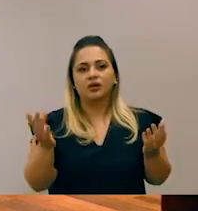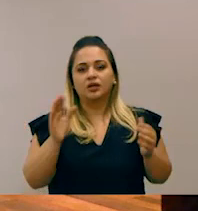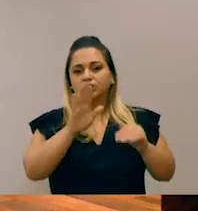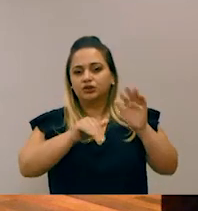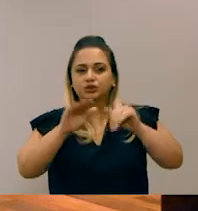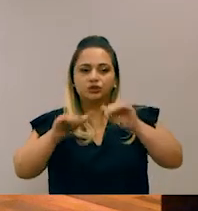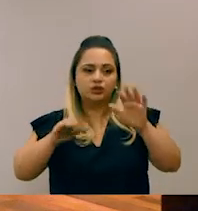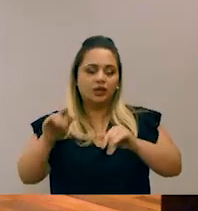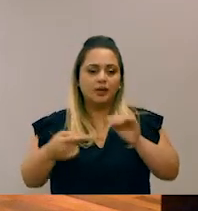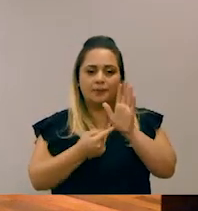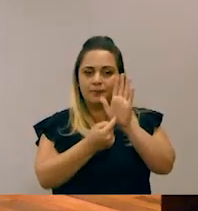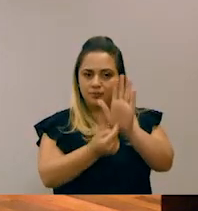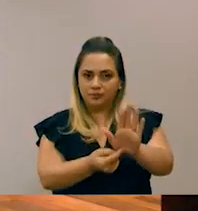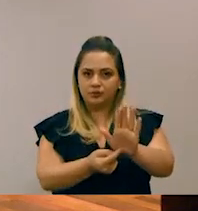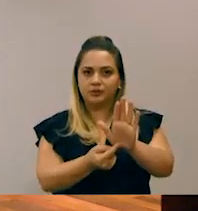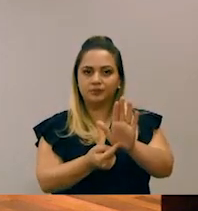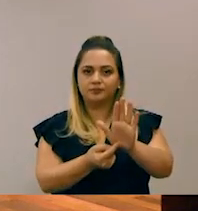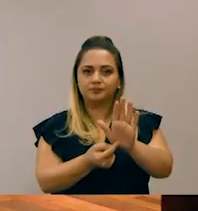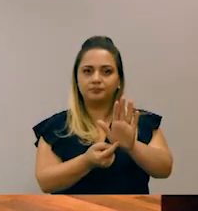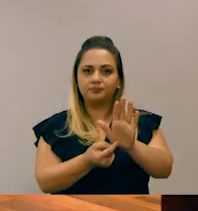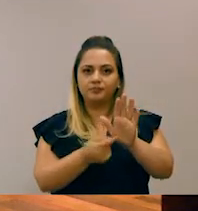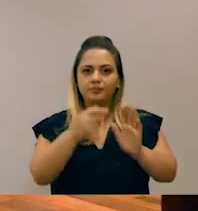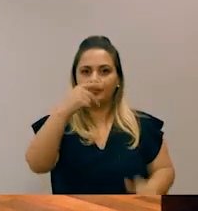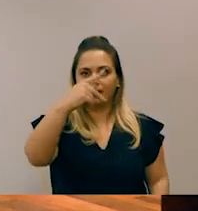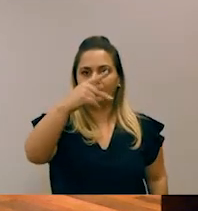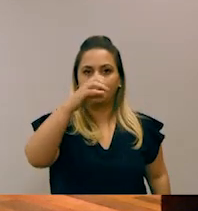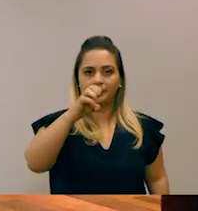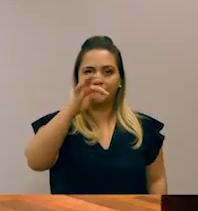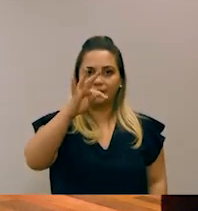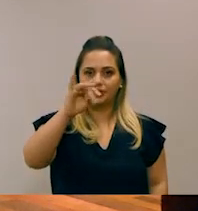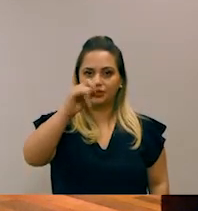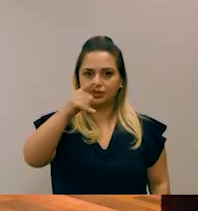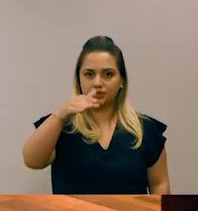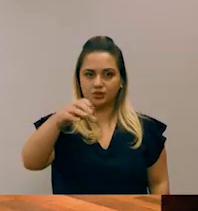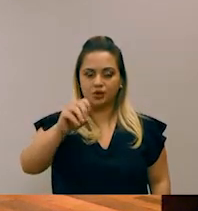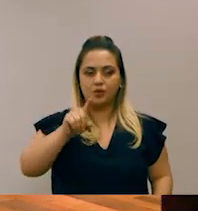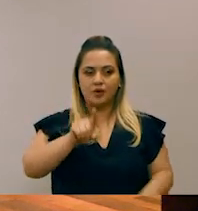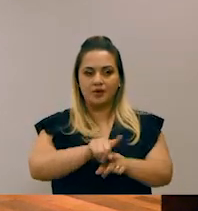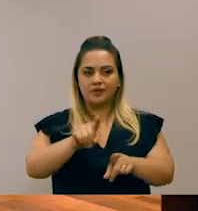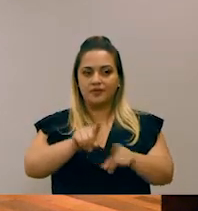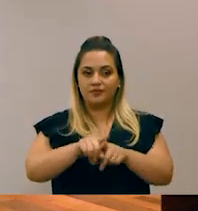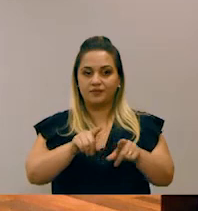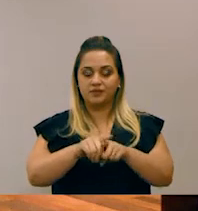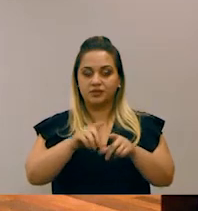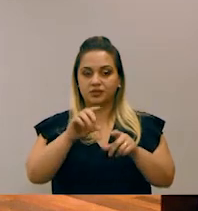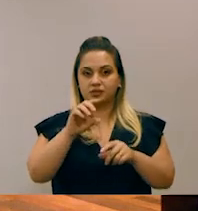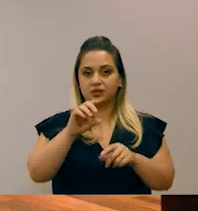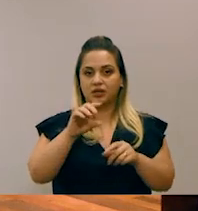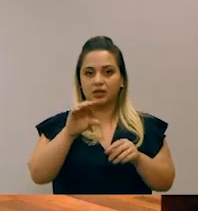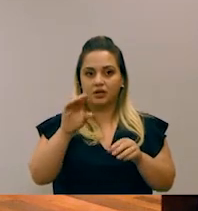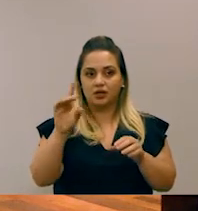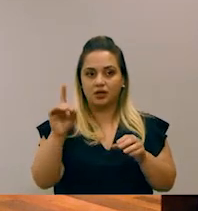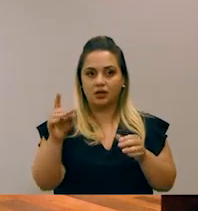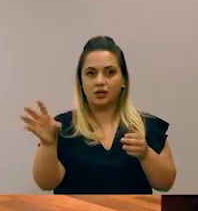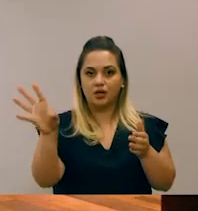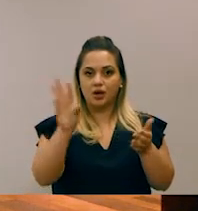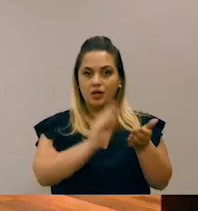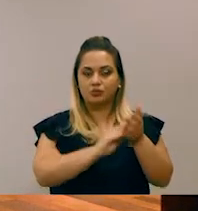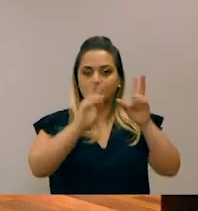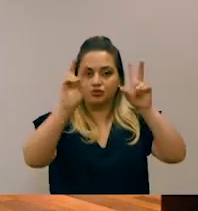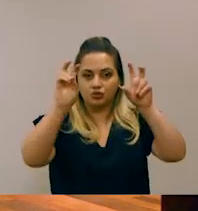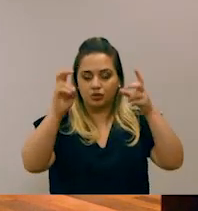to extract the samples of the petition and do the labeling, as we can see in this